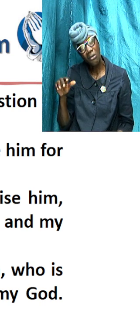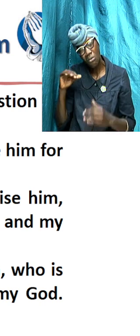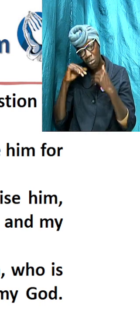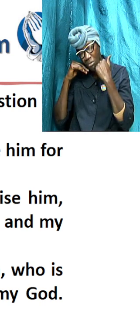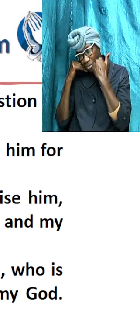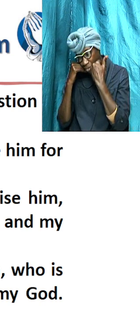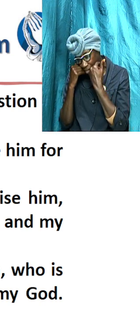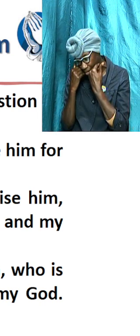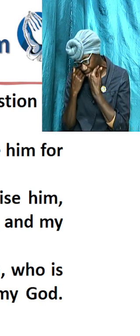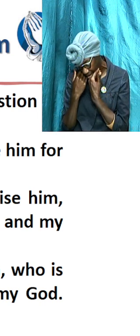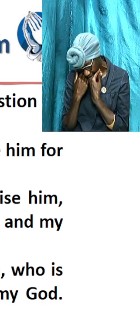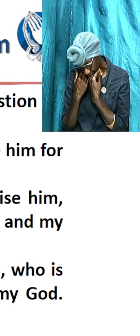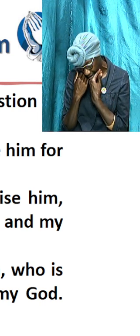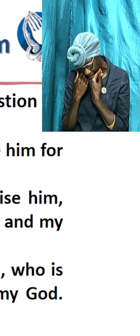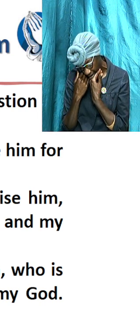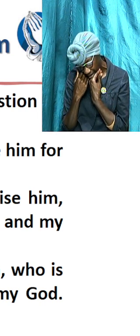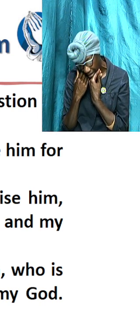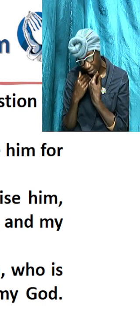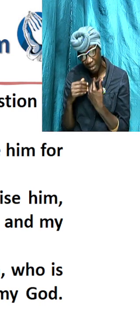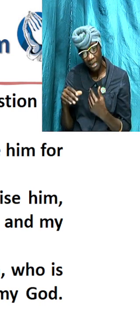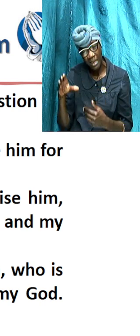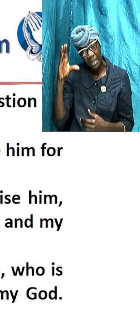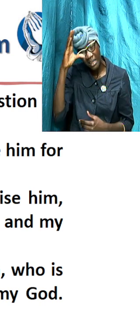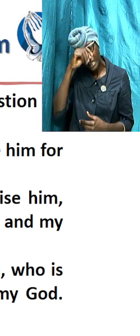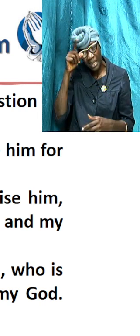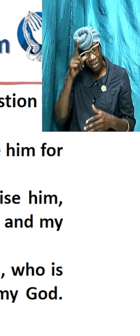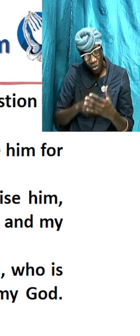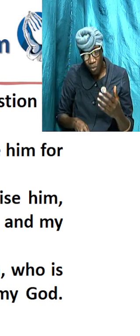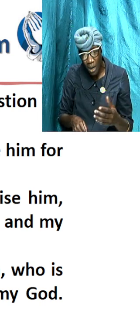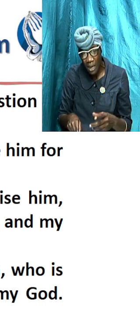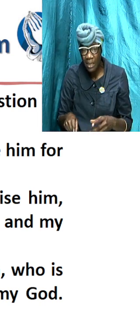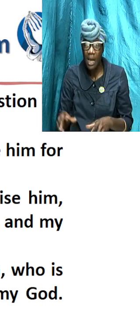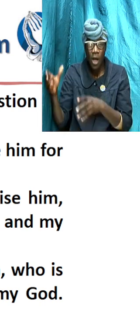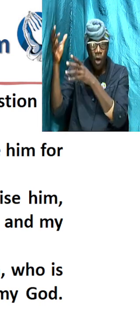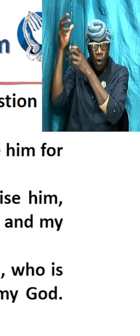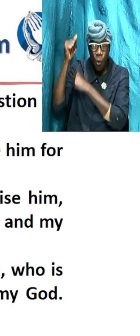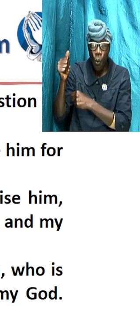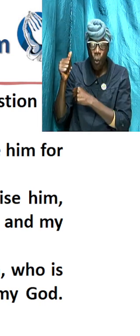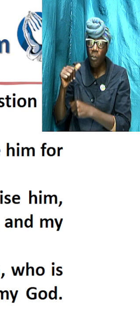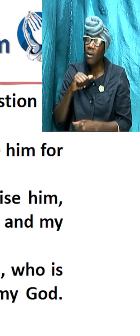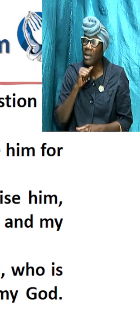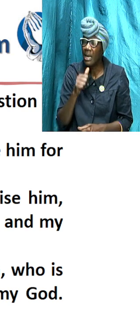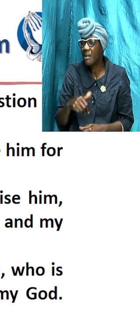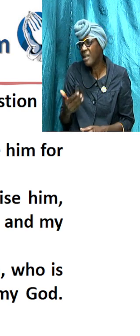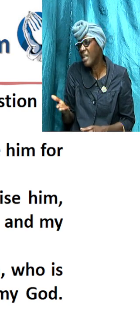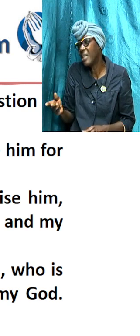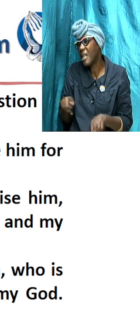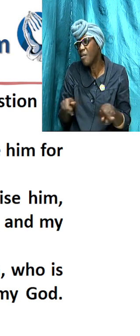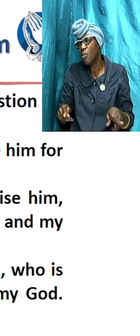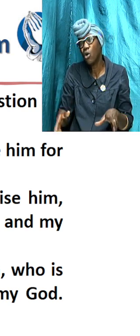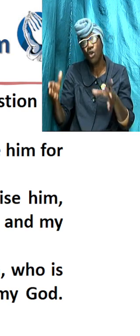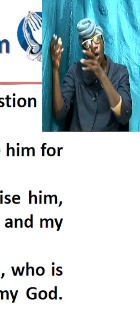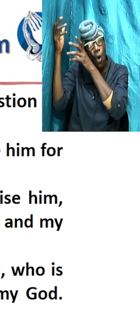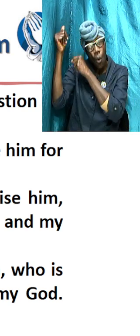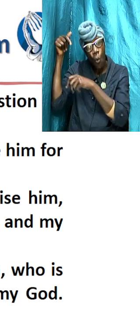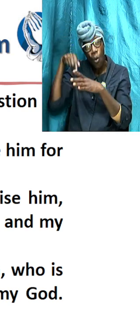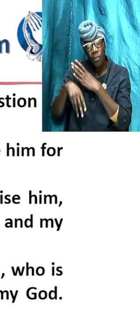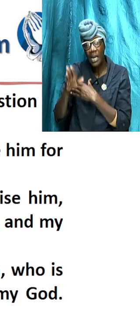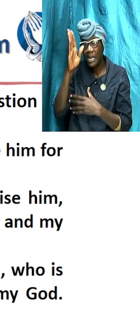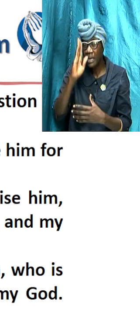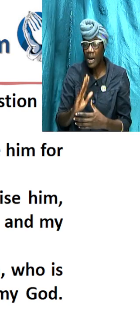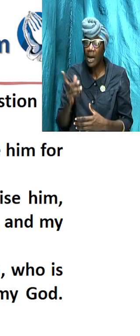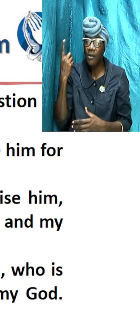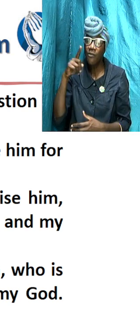soul? And why are you disquieted? Guess what? Hope. But not just hope in anything. Hope in God. For